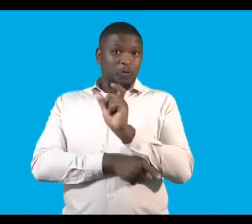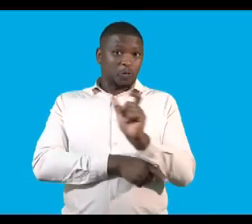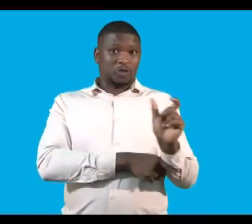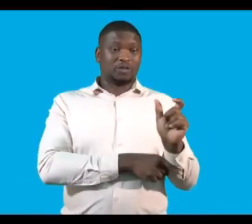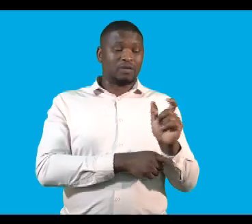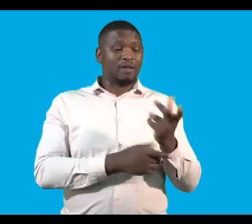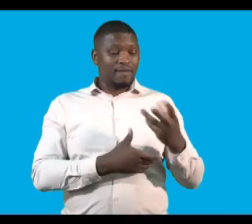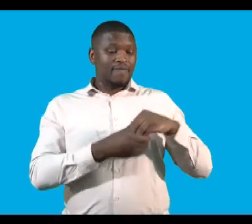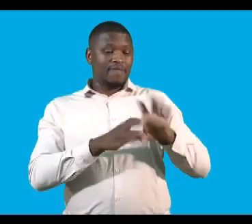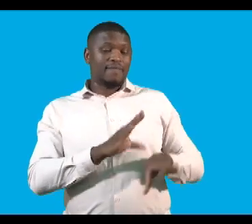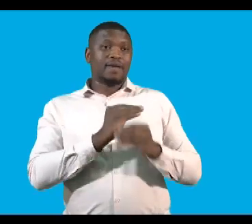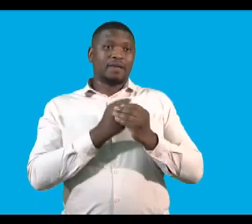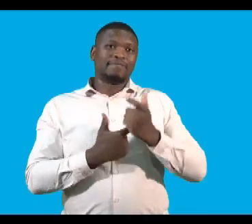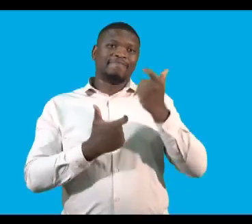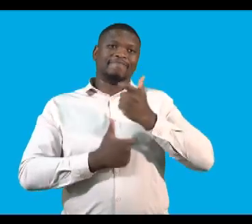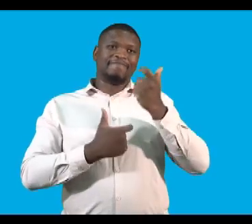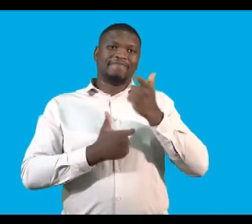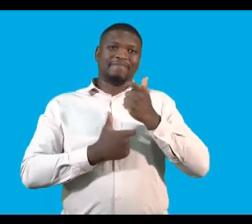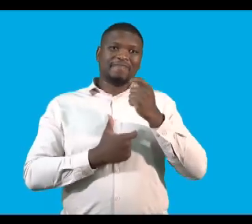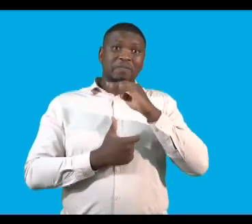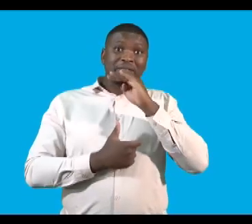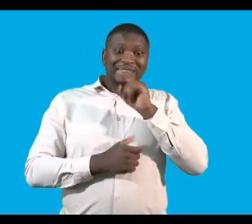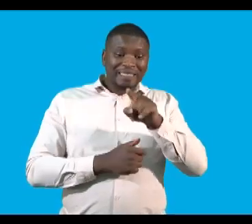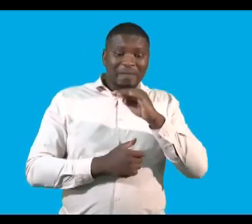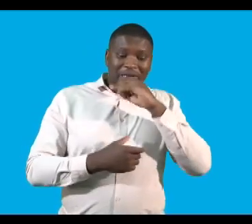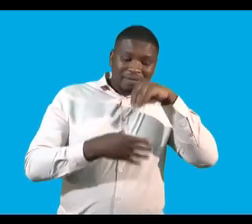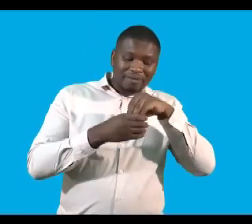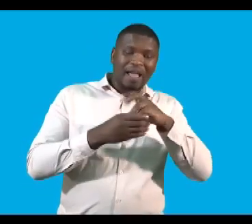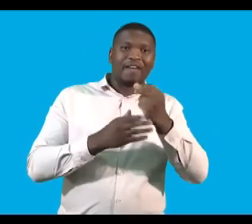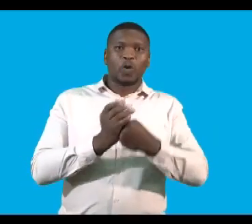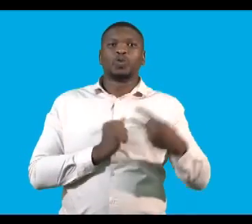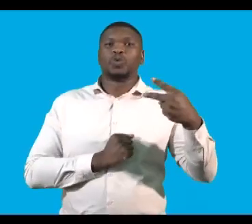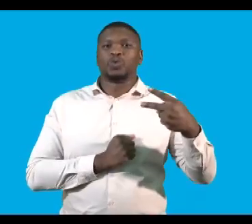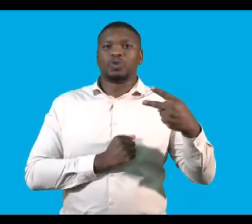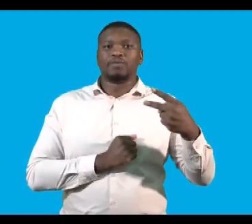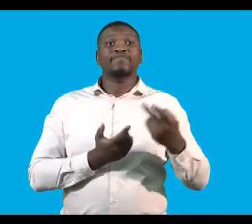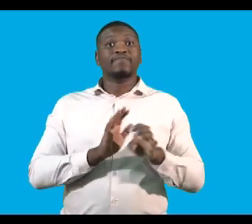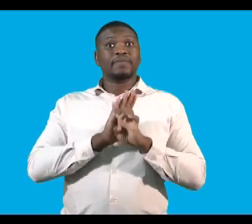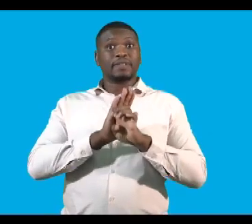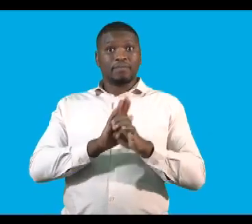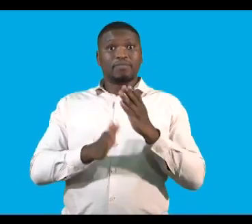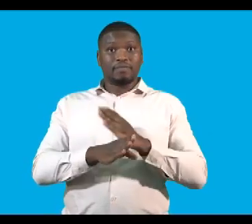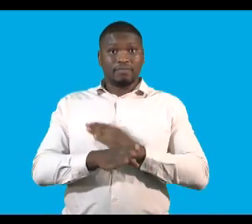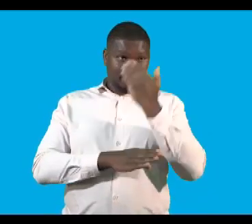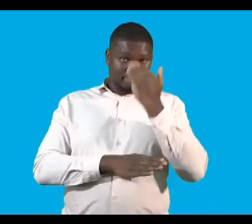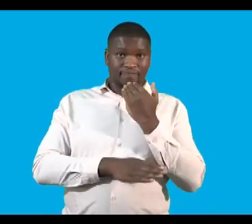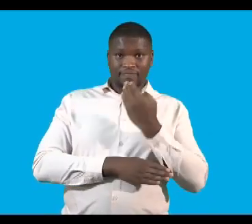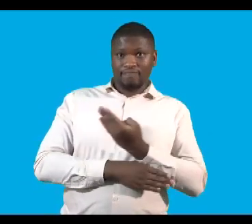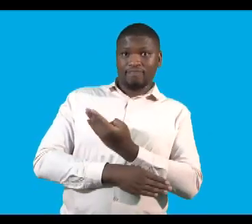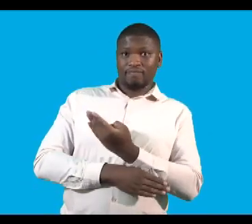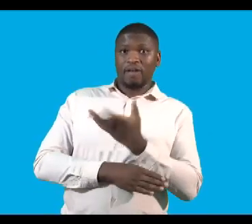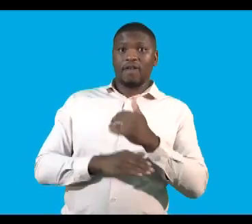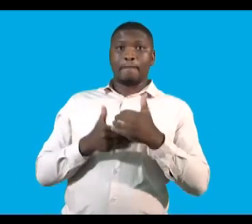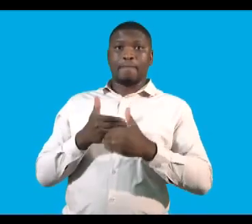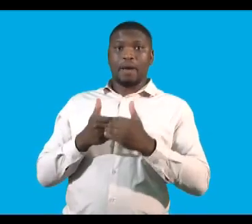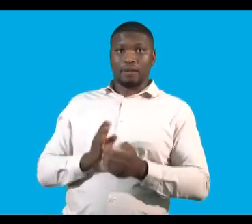through wordplay, making the viewer think about a double meaning or a hidden joke. So in our example, we have 2